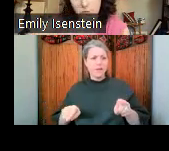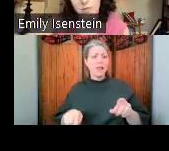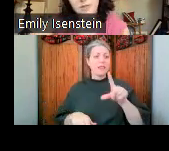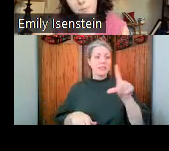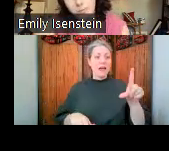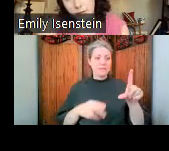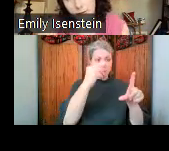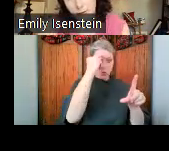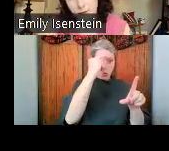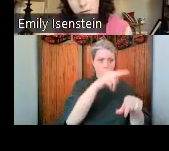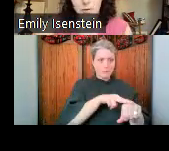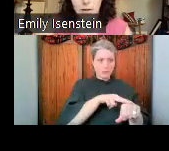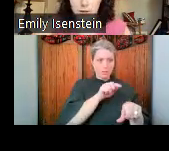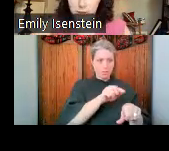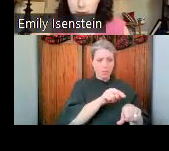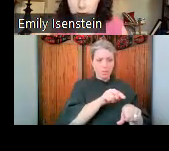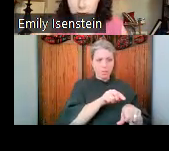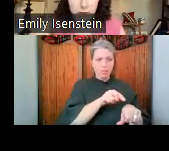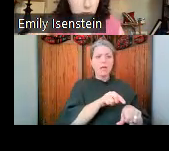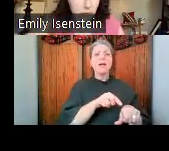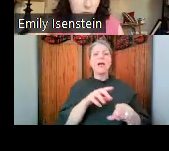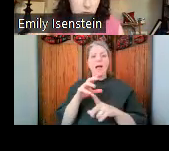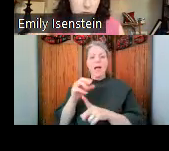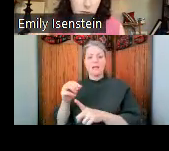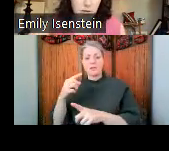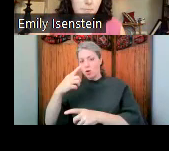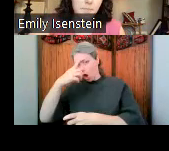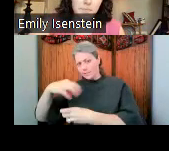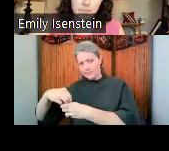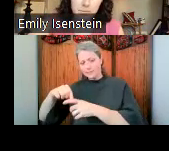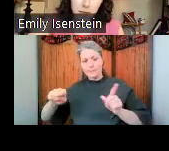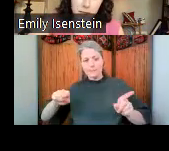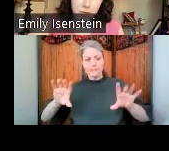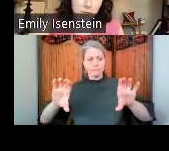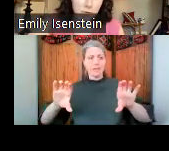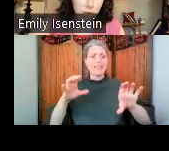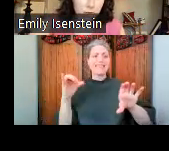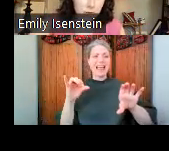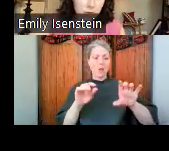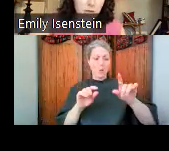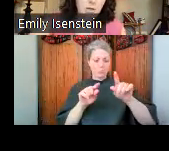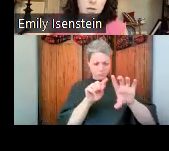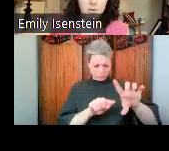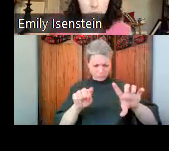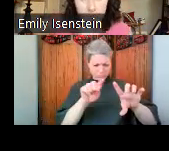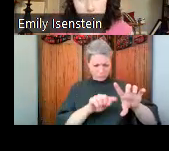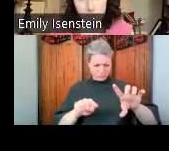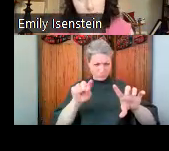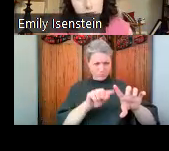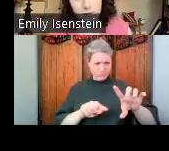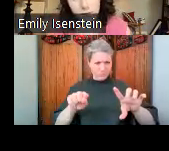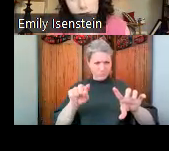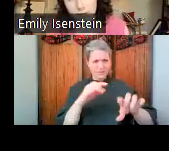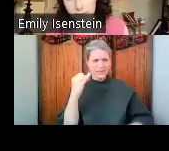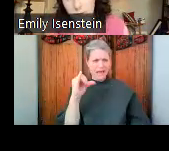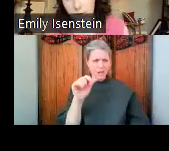two images, the yellow highlighted area is where we're focusing on. And overall, we don't